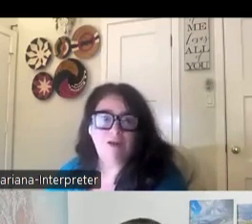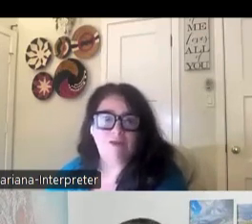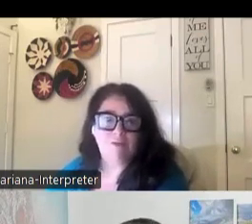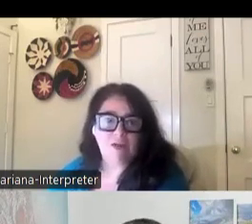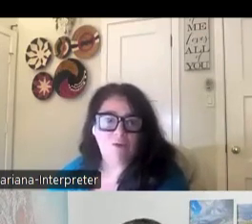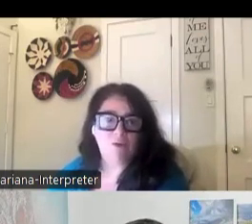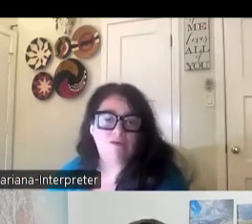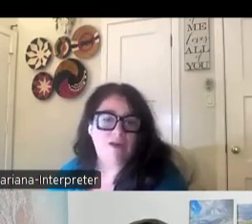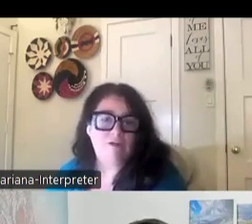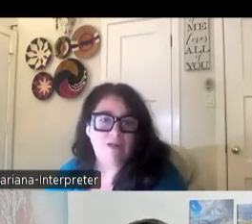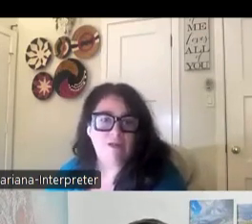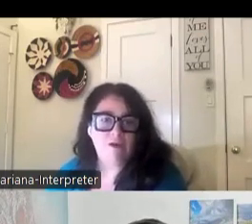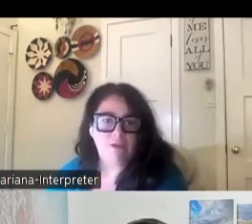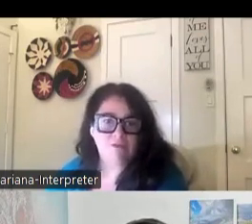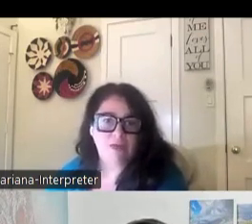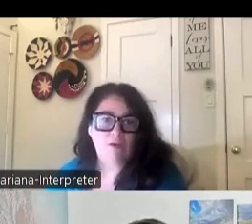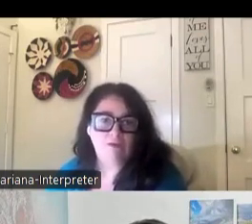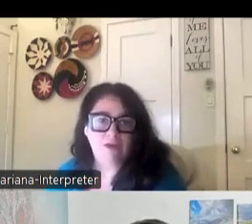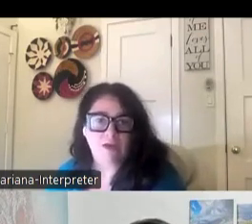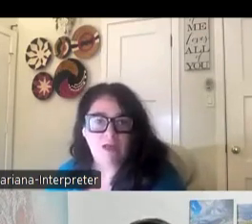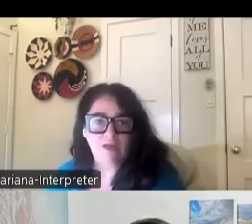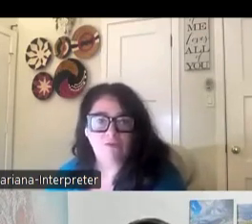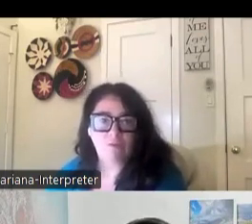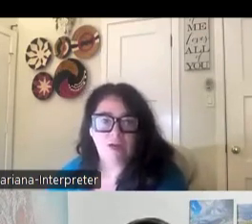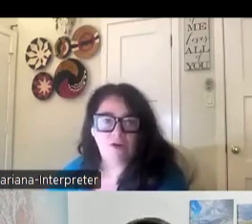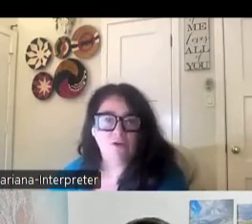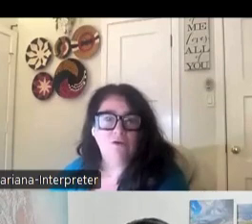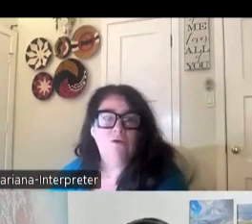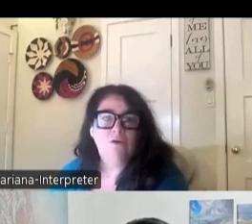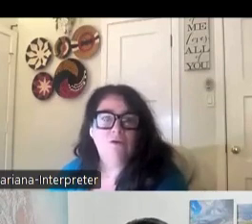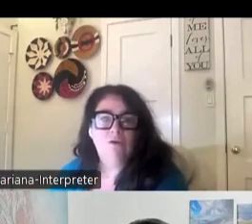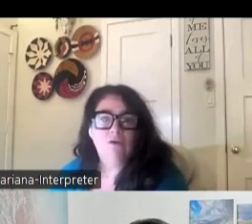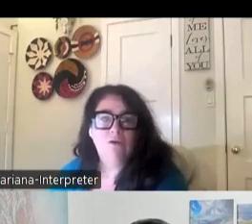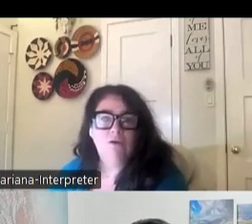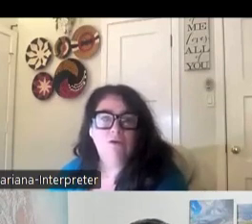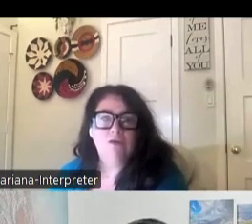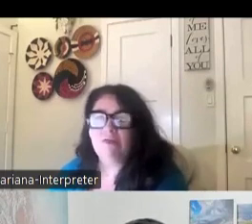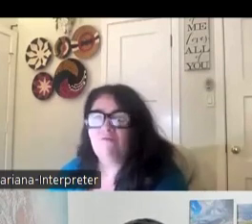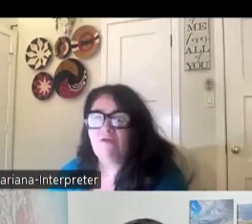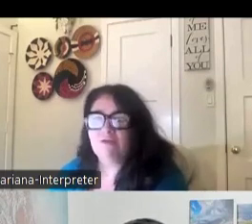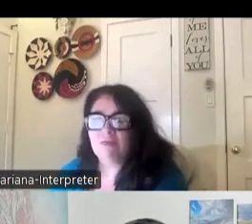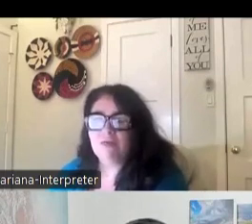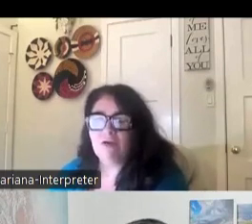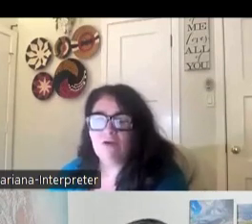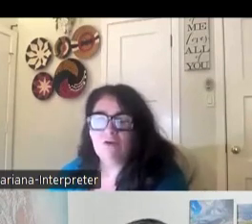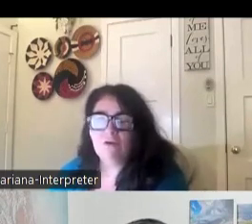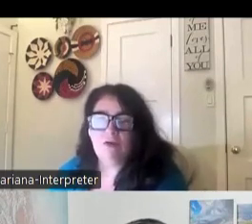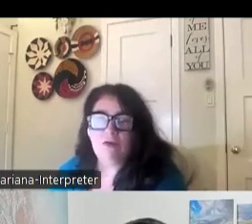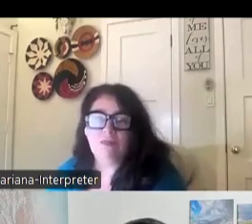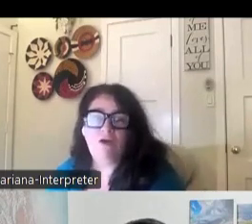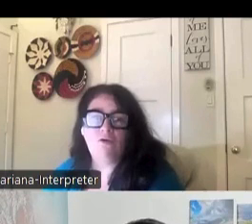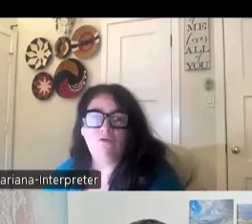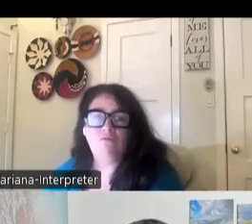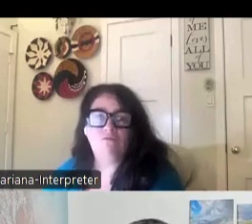time that San Francisco might be stuck in the low to mid 50s under a damp fog layer. That